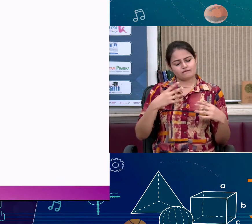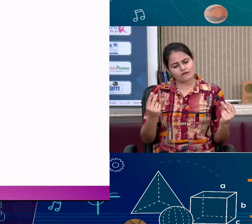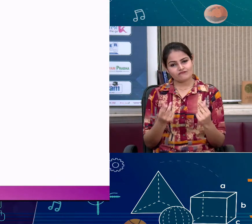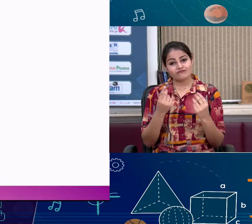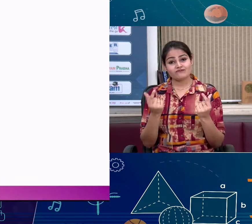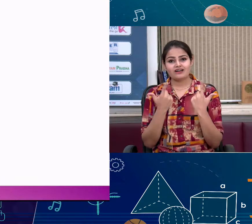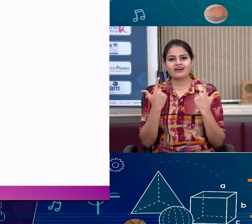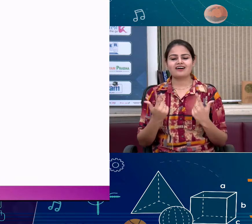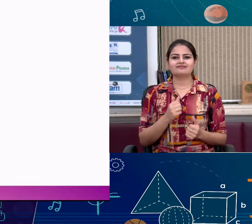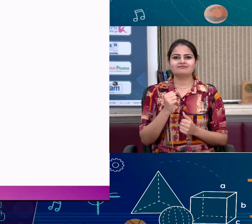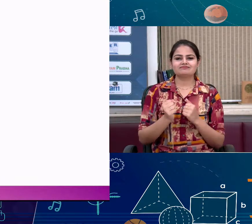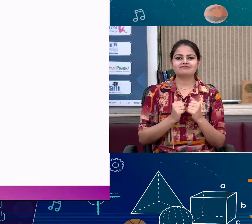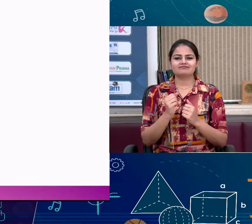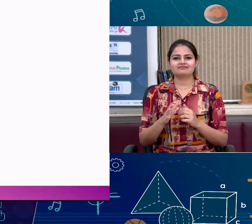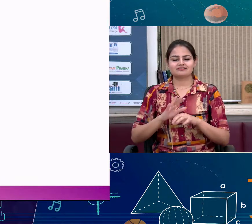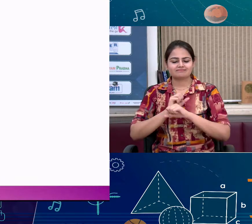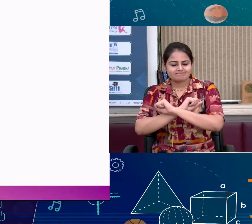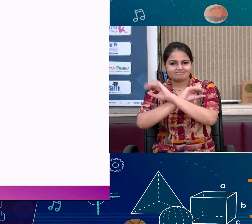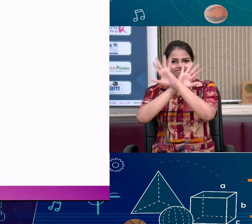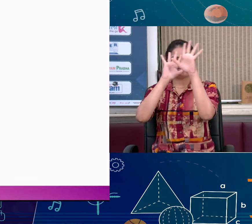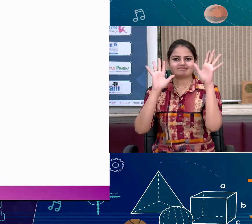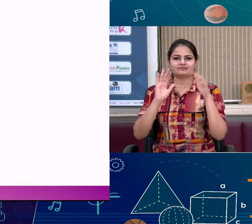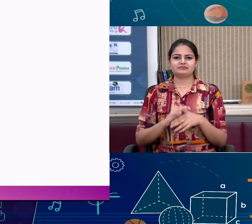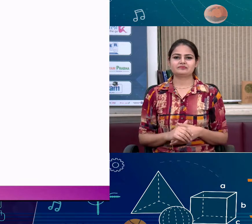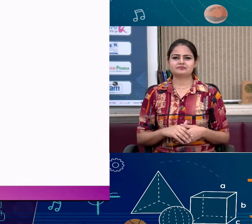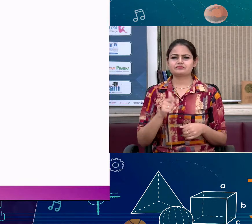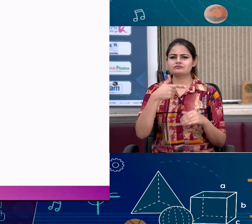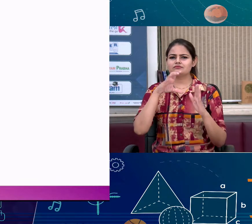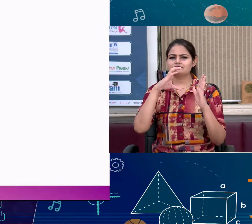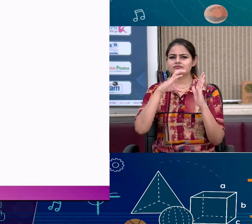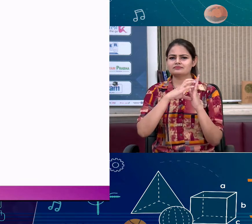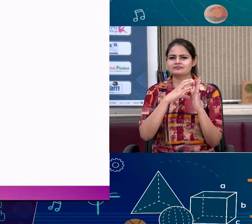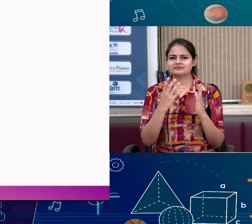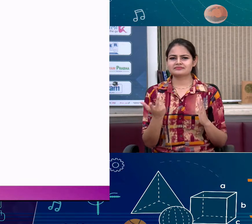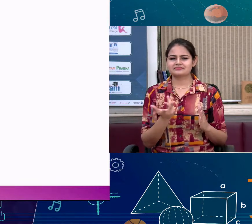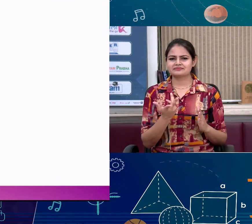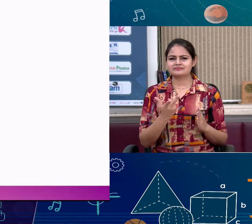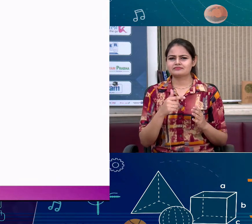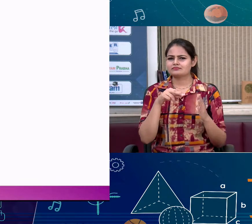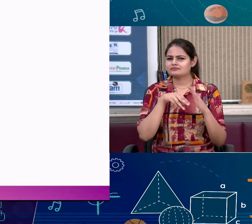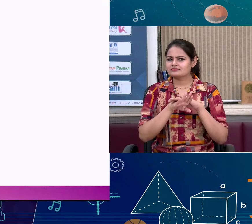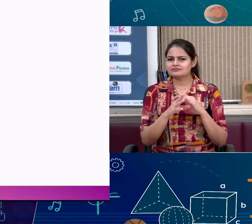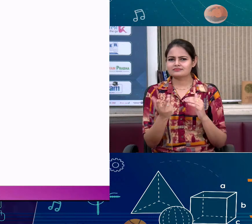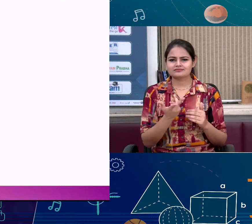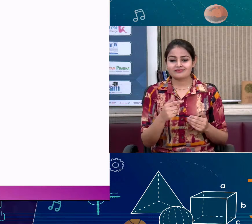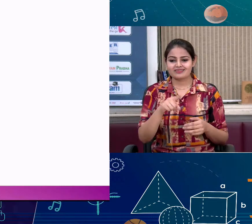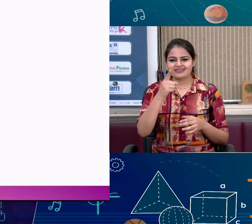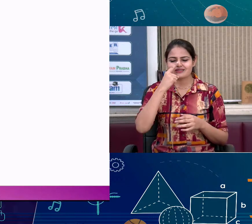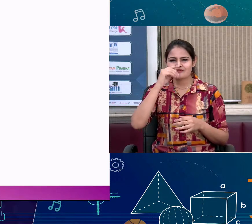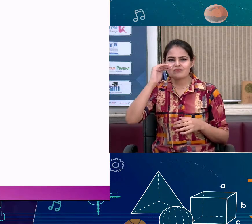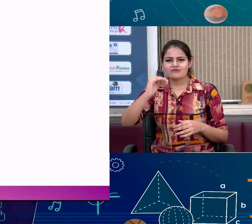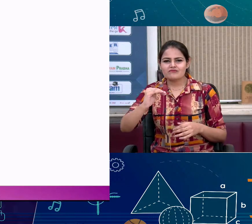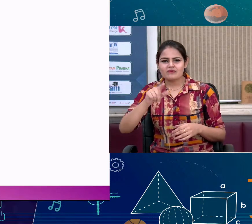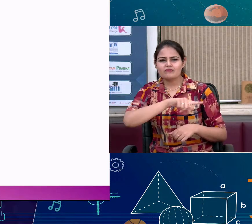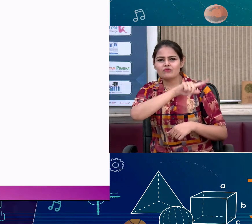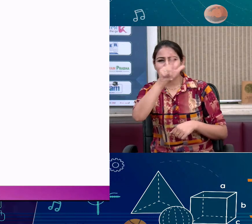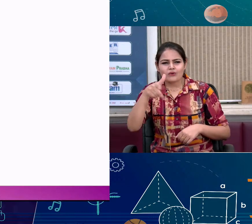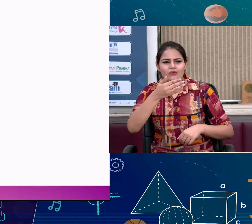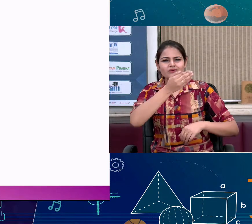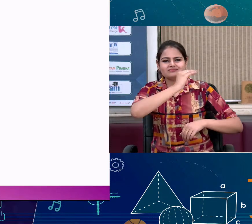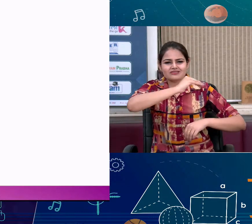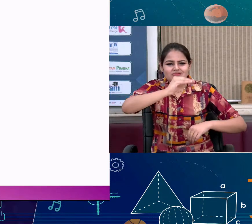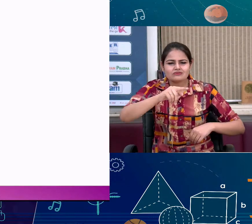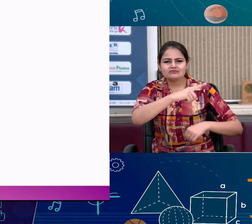you sleepy head. This stanza, the girl is inviting all the children, please wake up and come